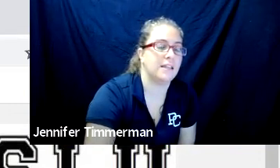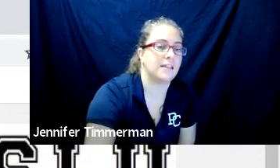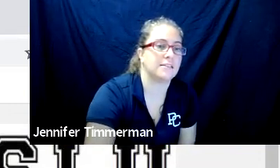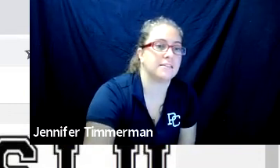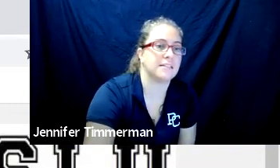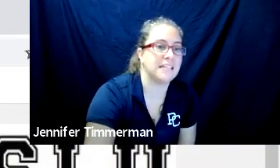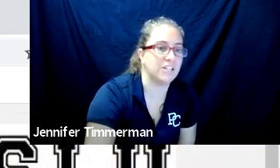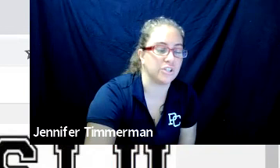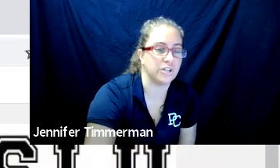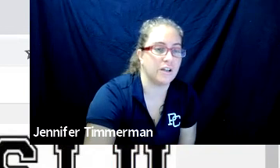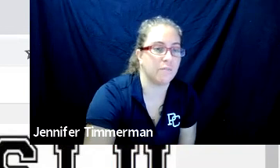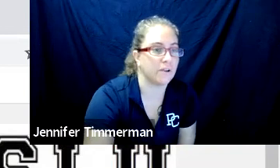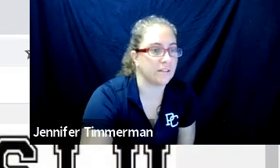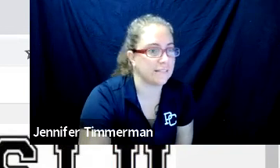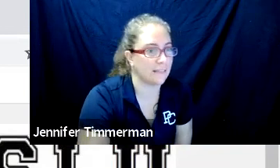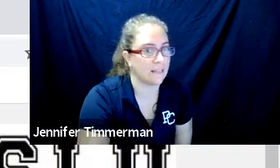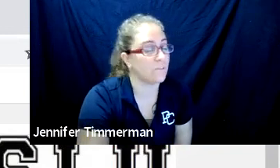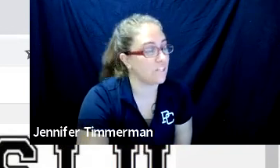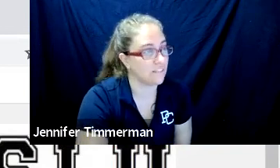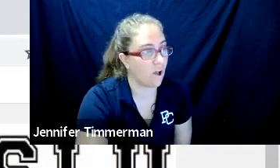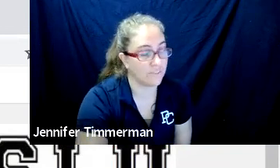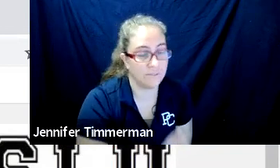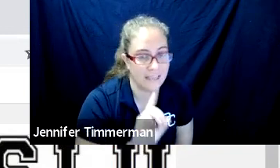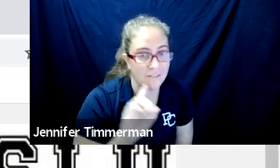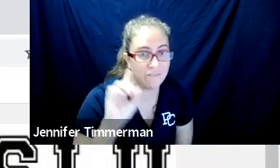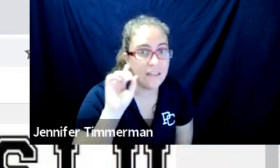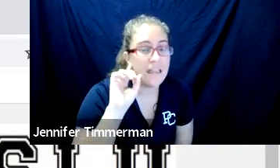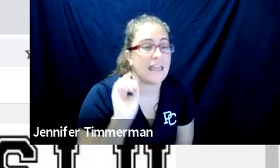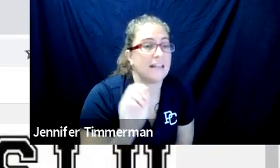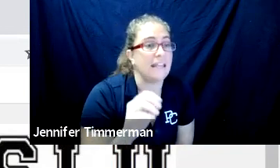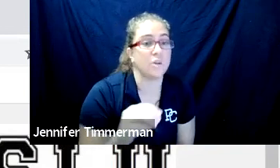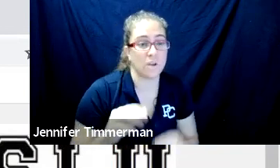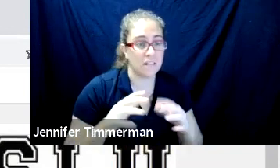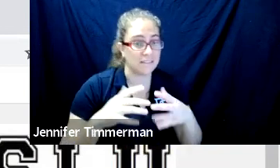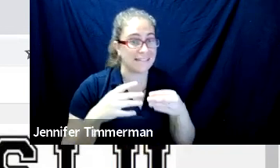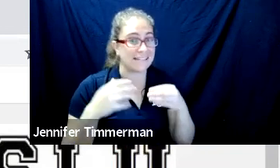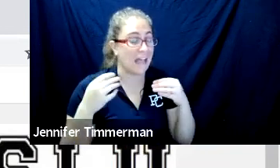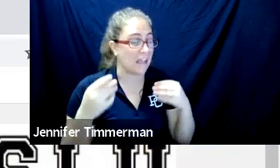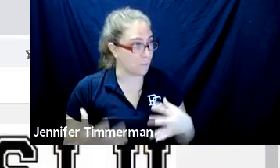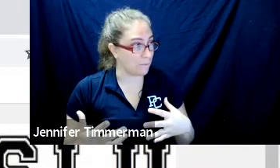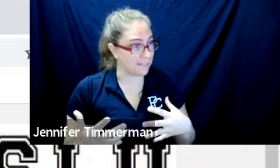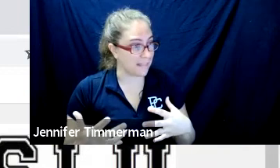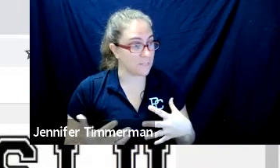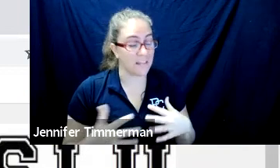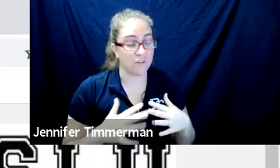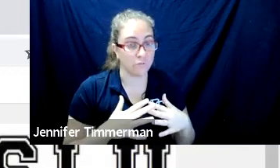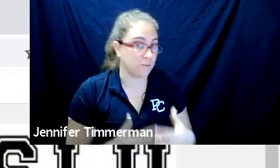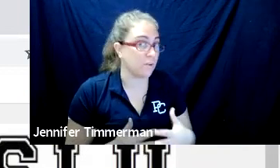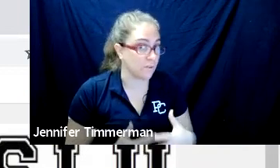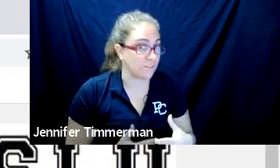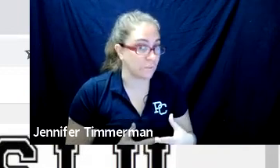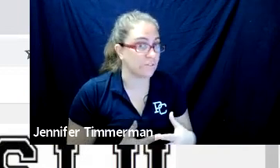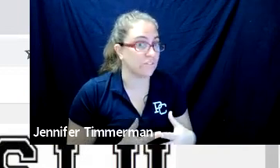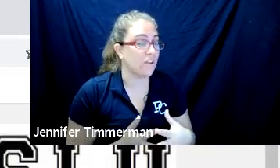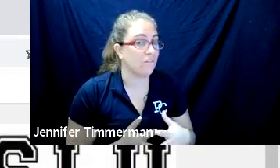he is a teacher of American Sign Language. He's also deaf, and he created this entire website to be a